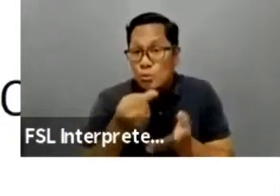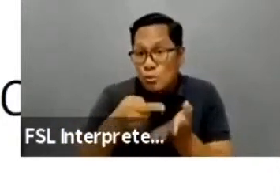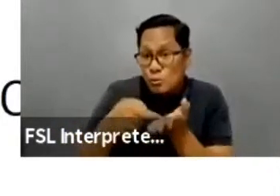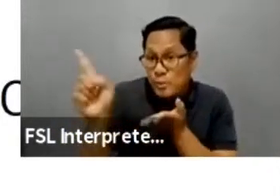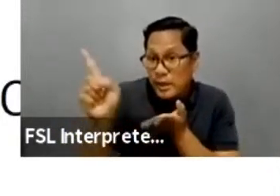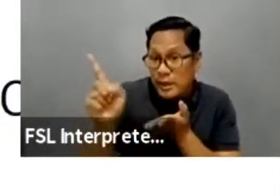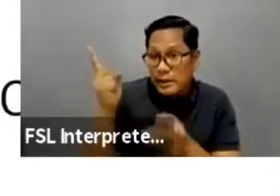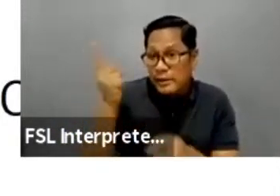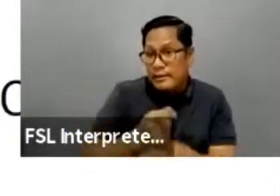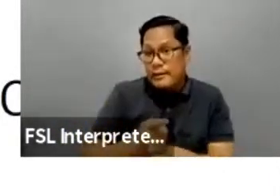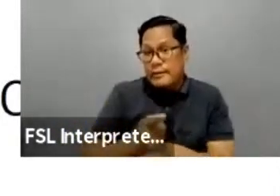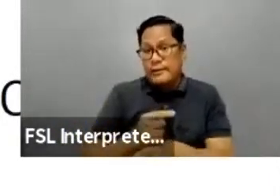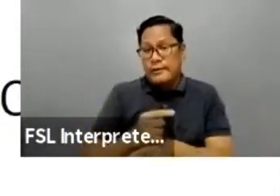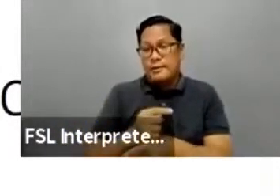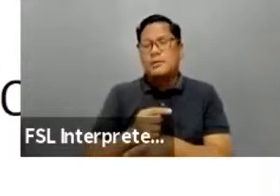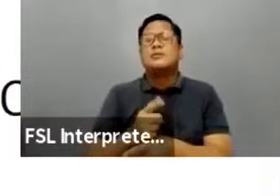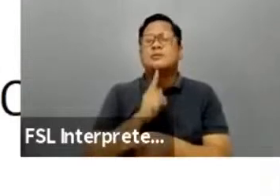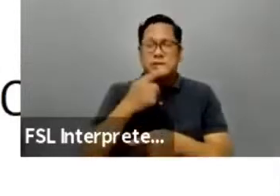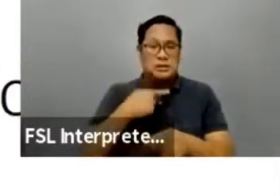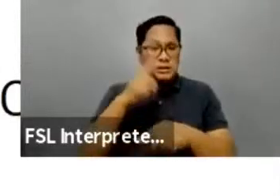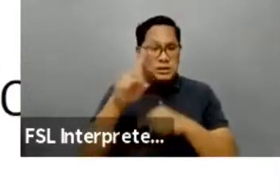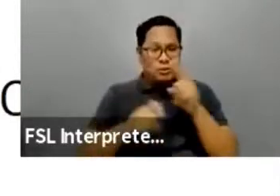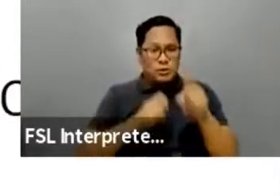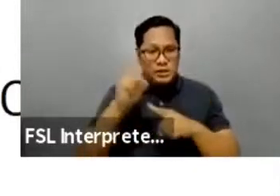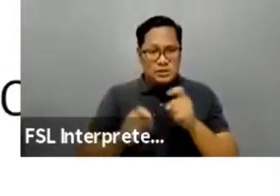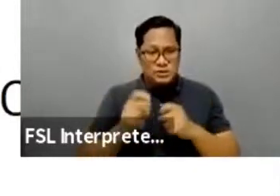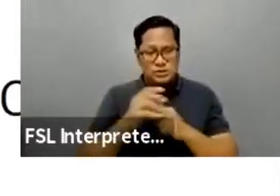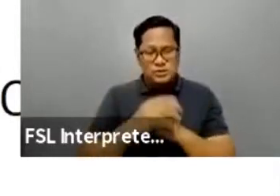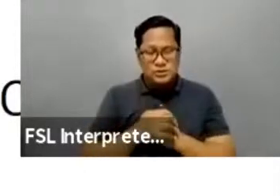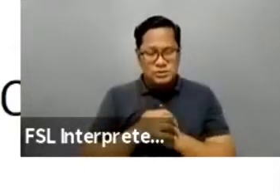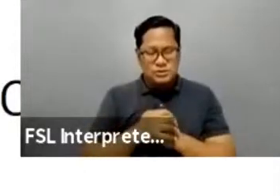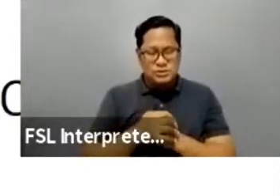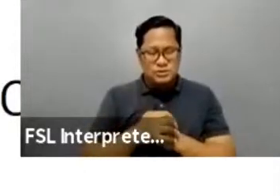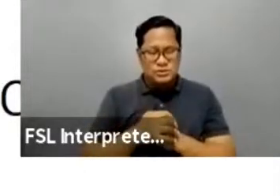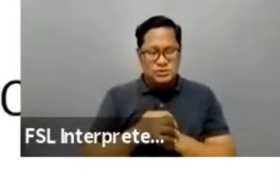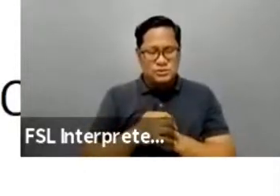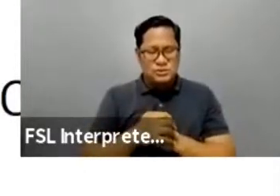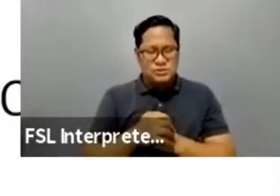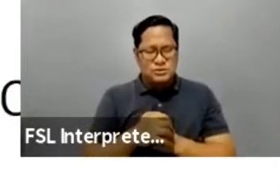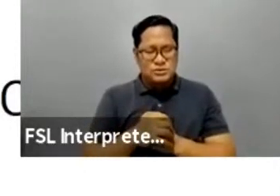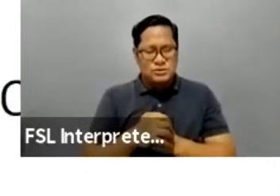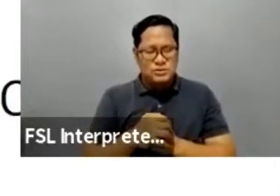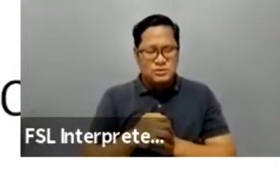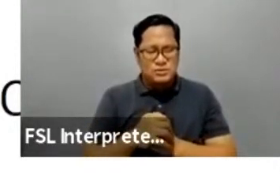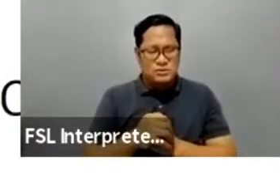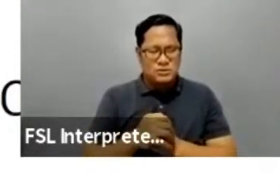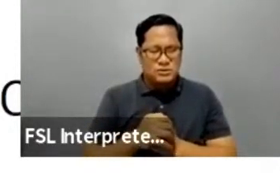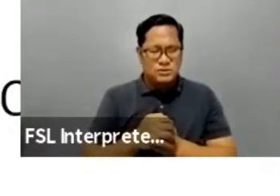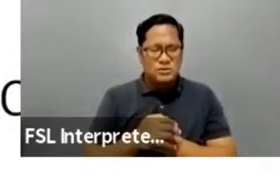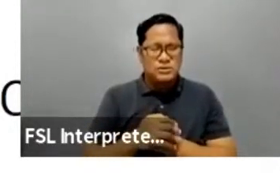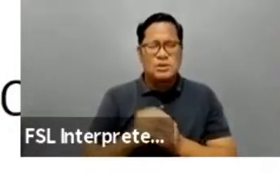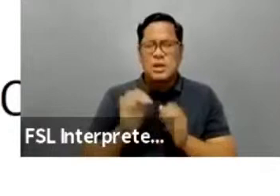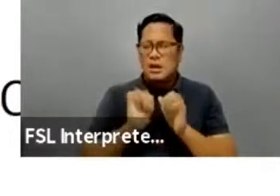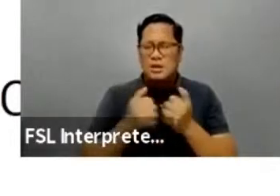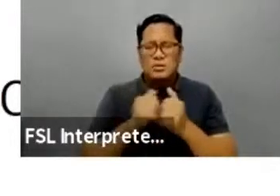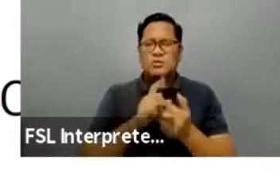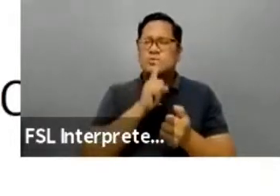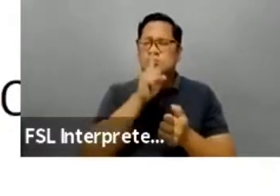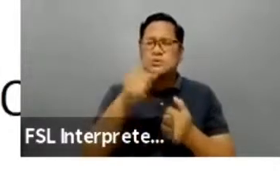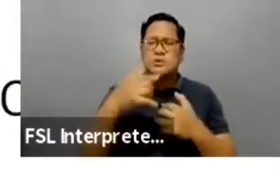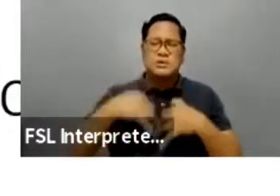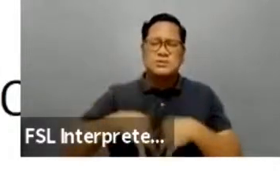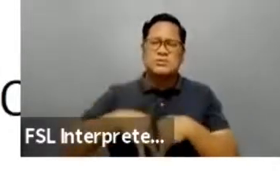the question of this presentation, the questions being raised in this presentation. How are you going to